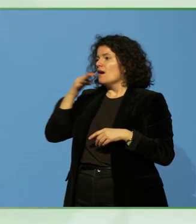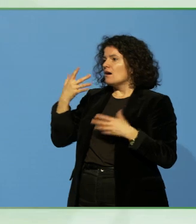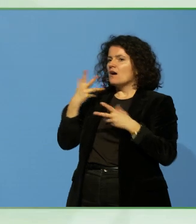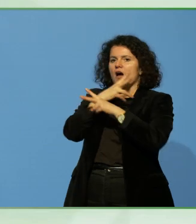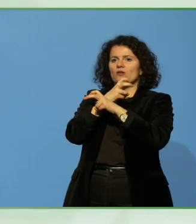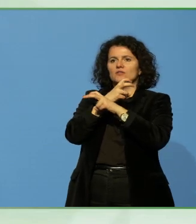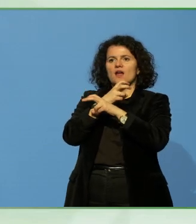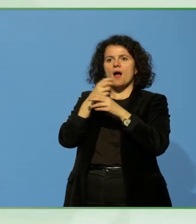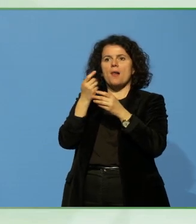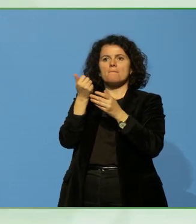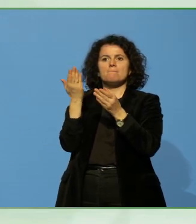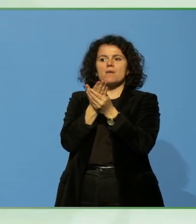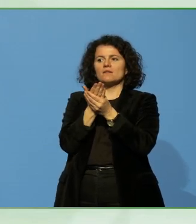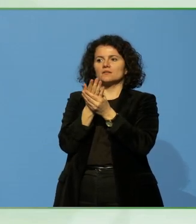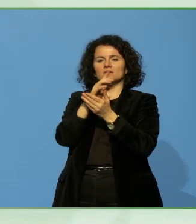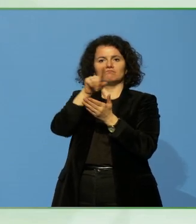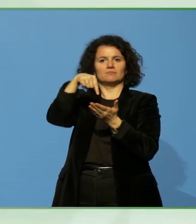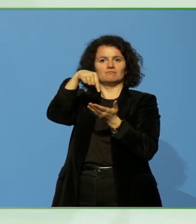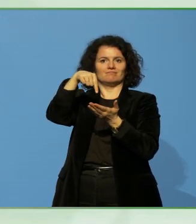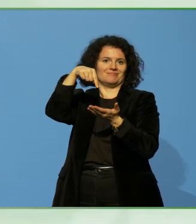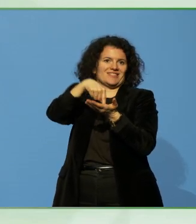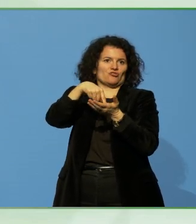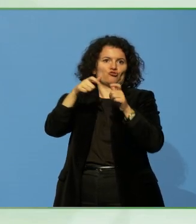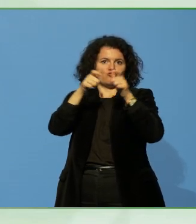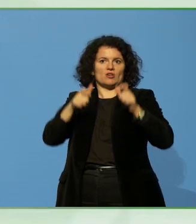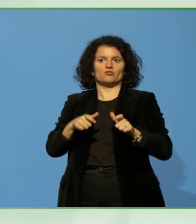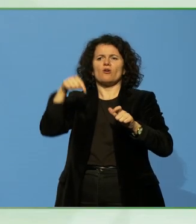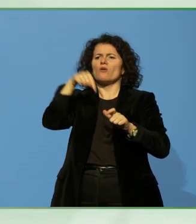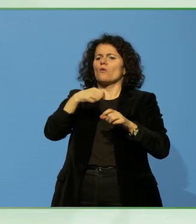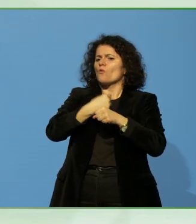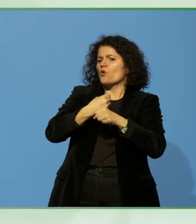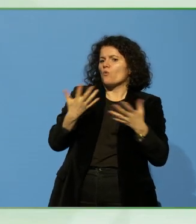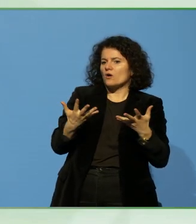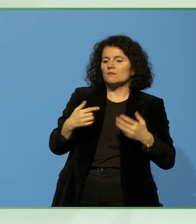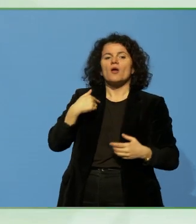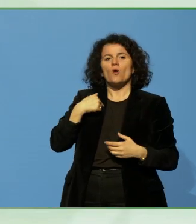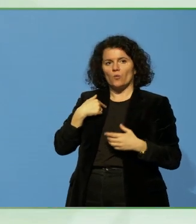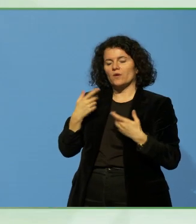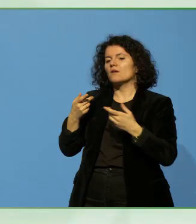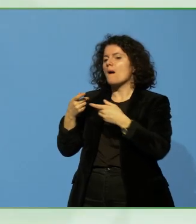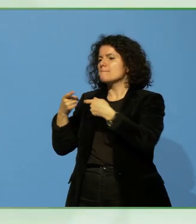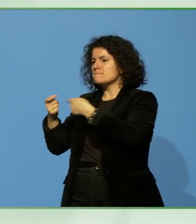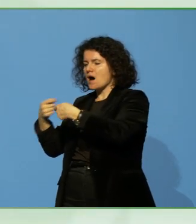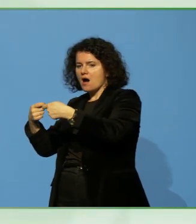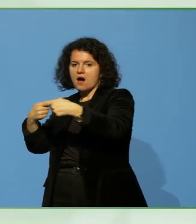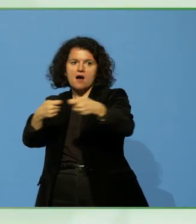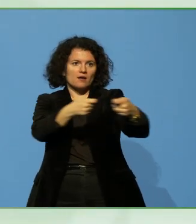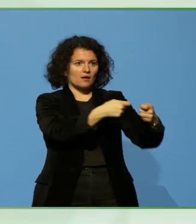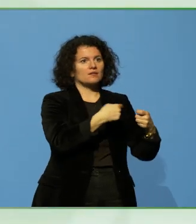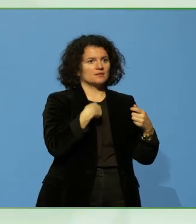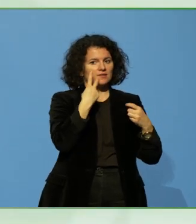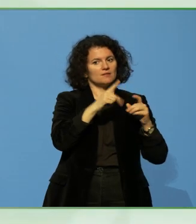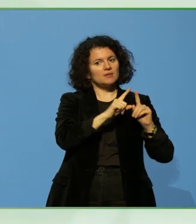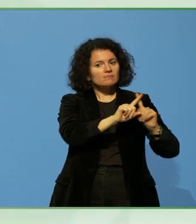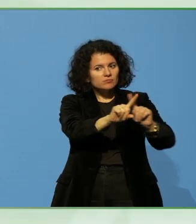happening in all the other countries. So each country has a slightly different way to approach the market. They have different platforms where they already talk about